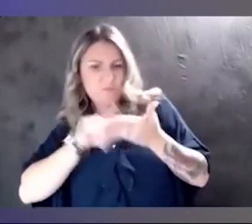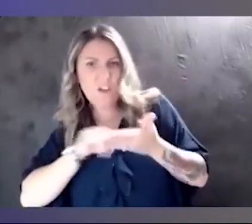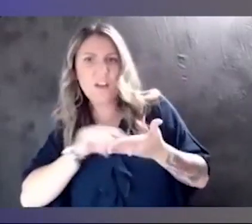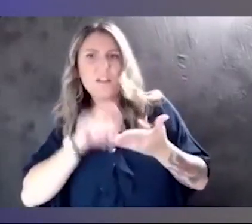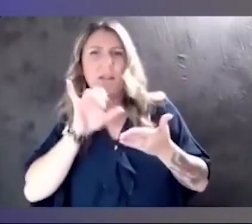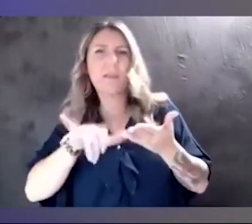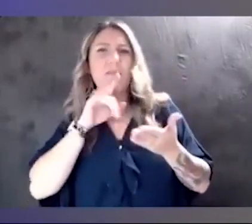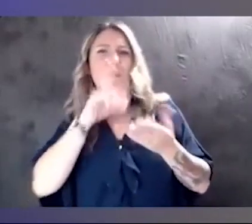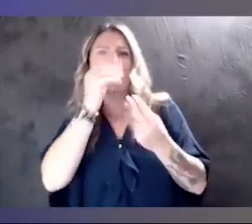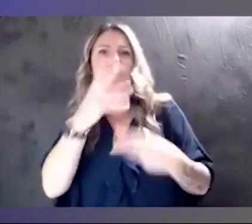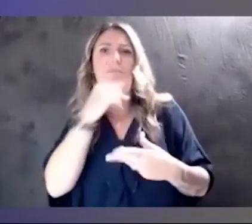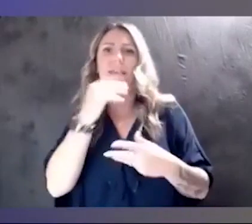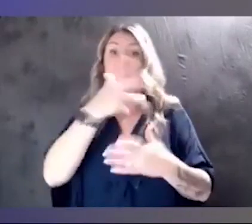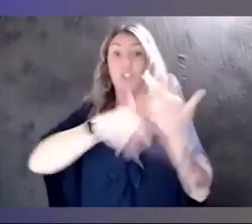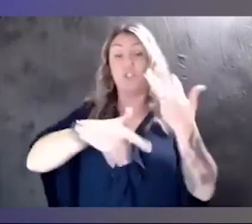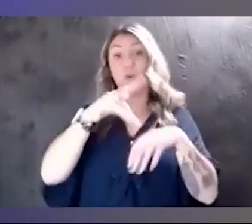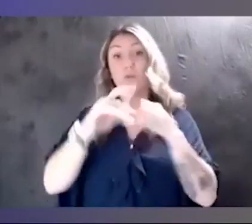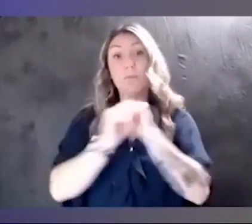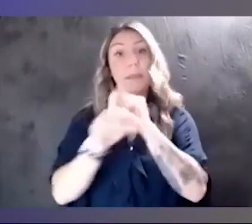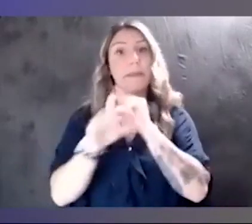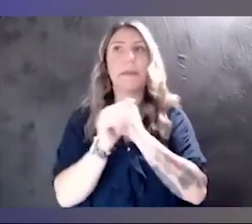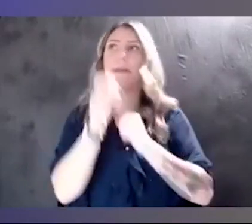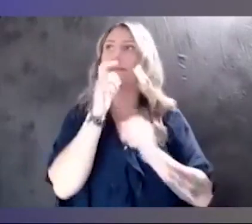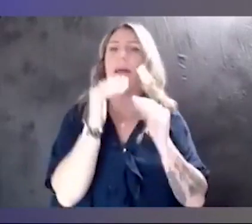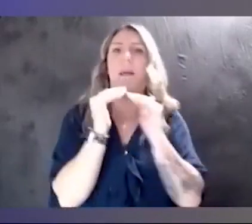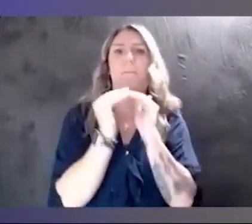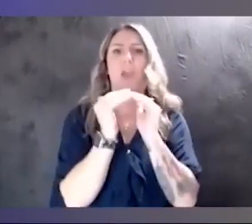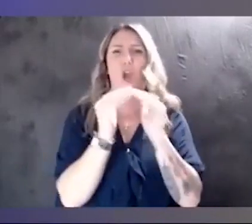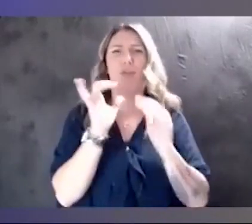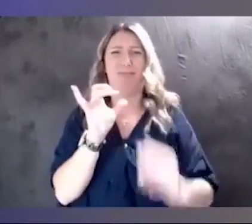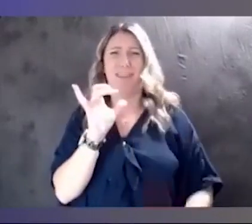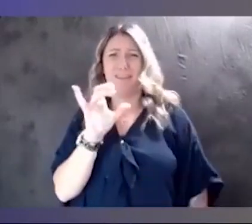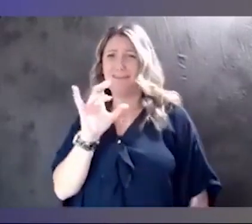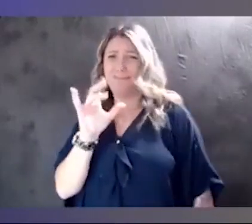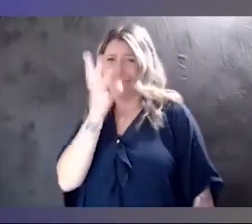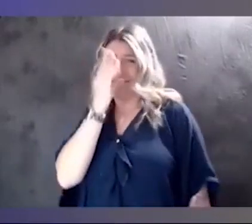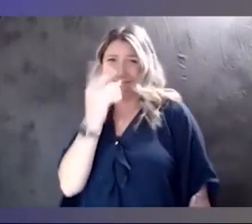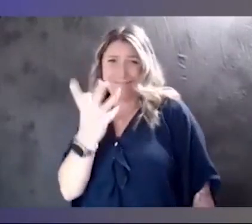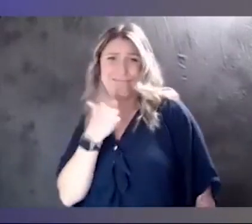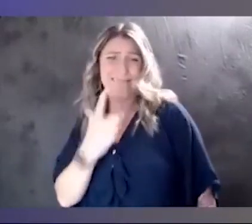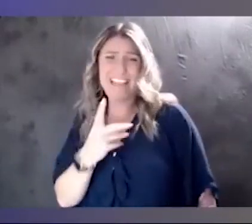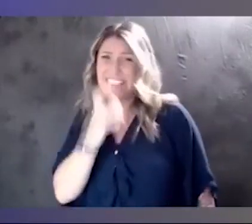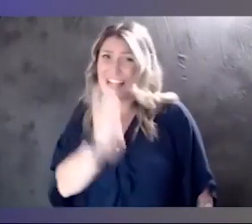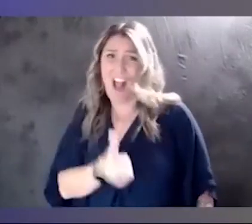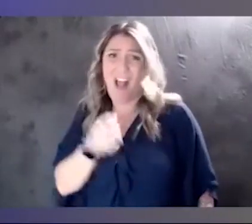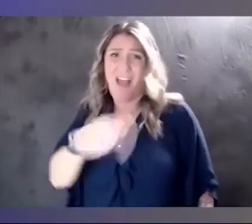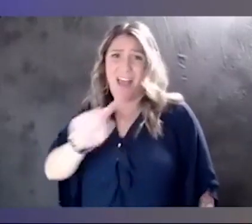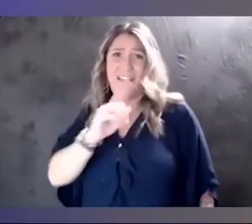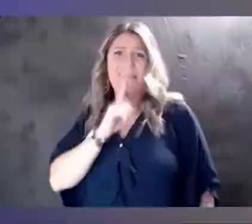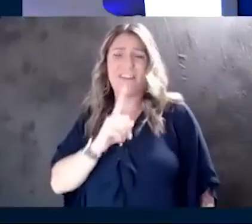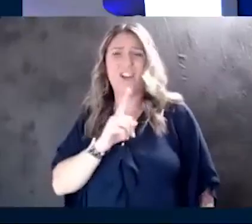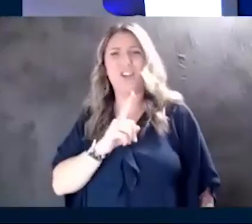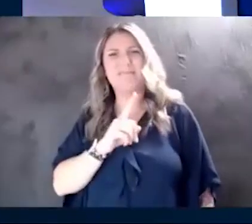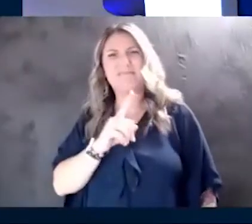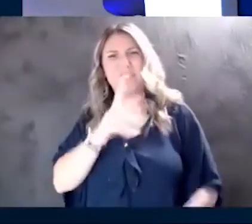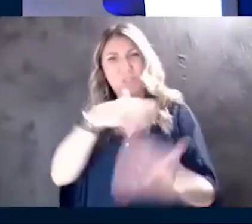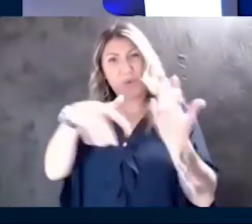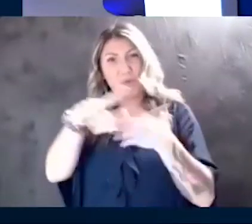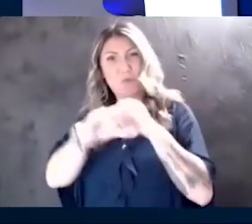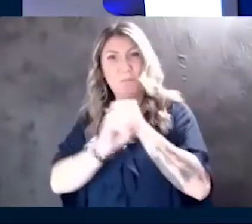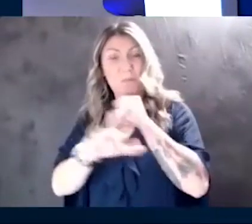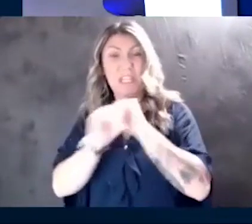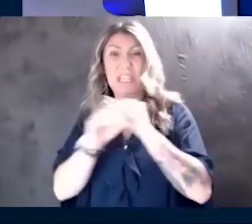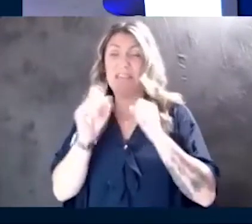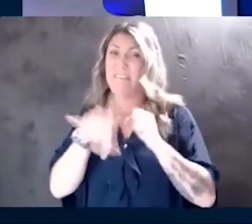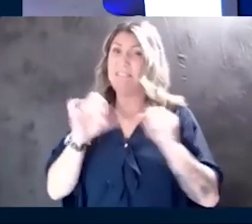is not a peer-reviewed, it's not data at all. I don't even like to look at it. It's frightening. And I think